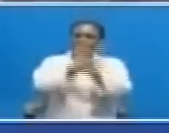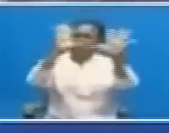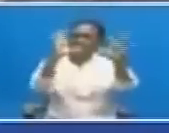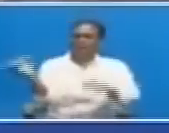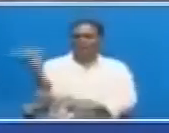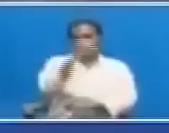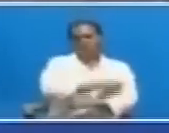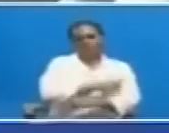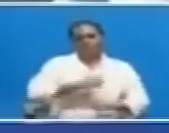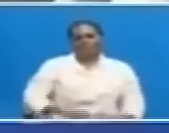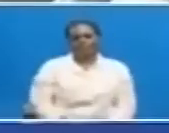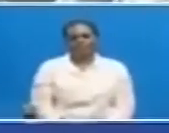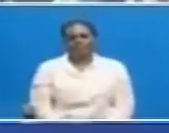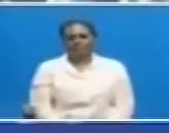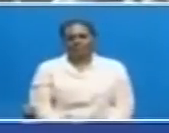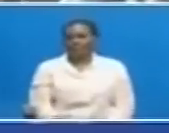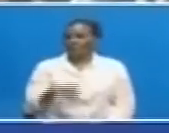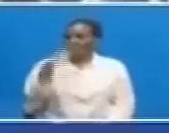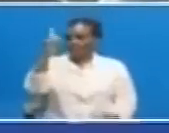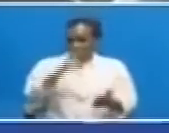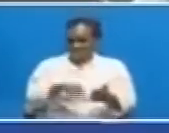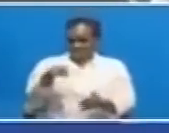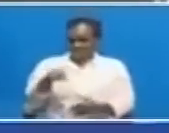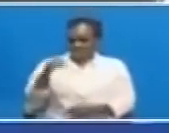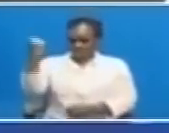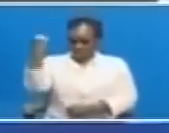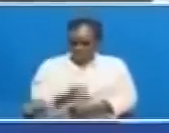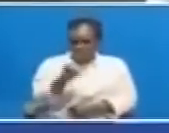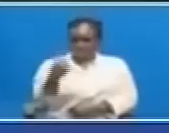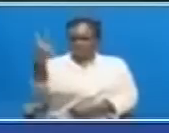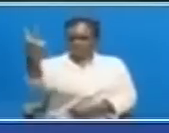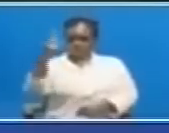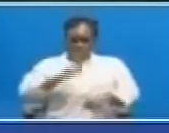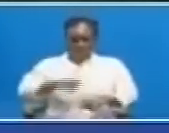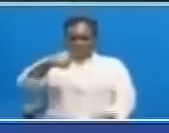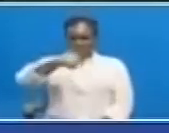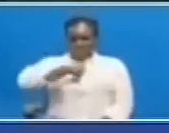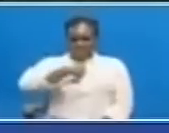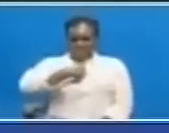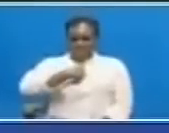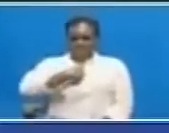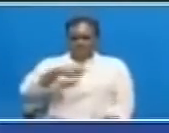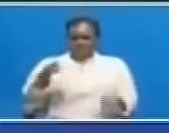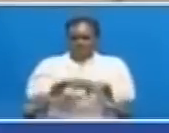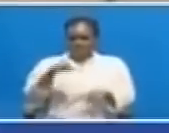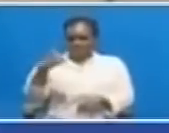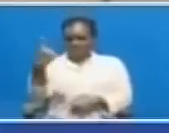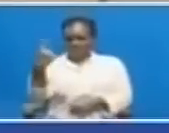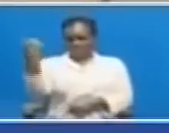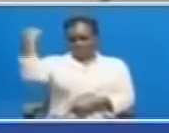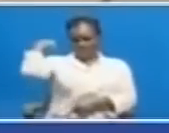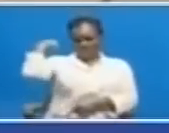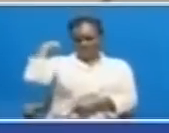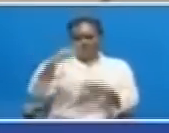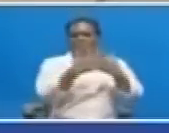daylight. It is said the victim was stabbed twice on his chest and once in his spinal cord, traces